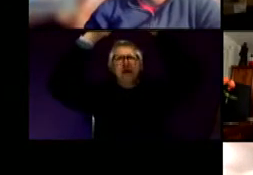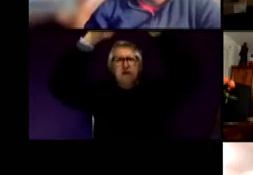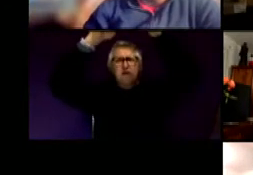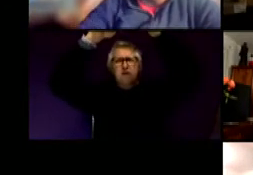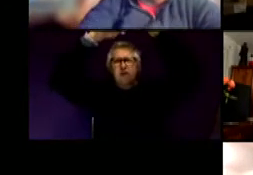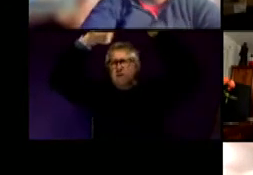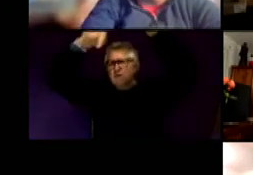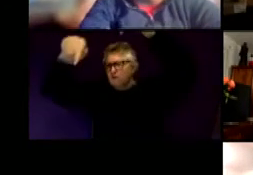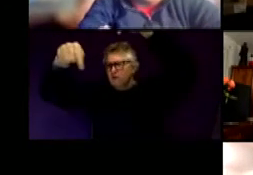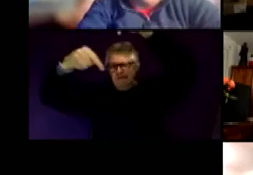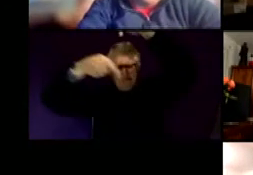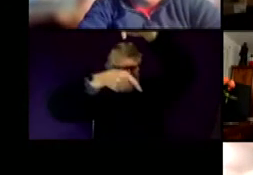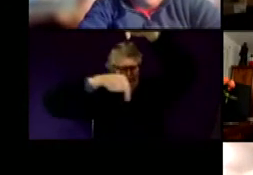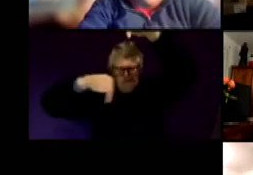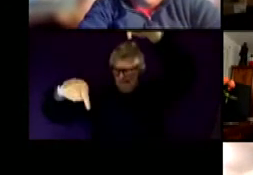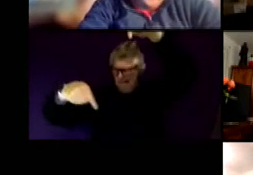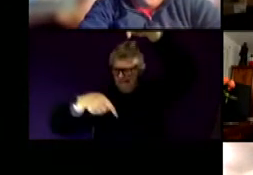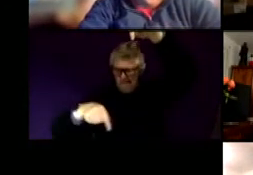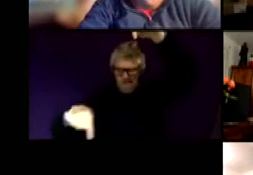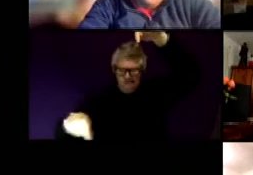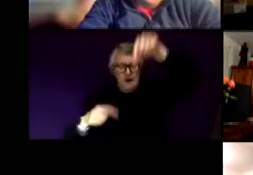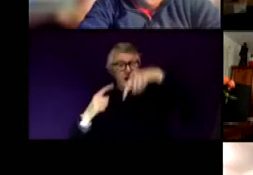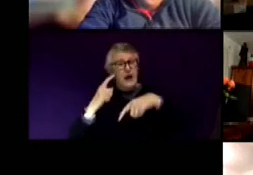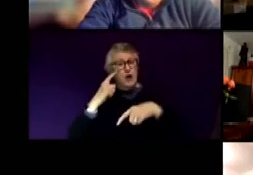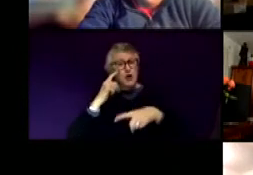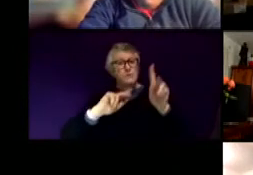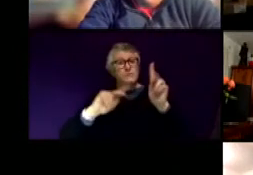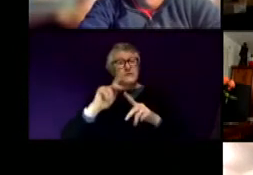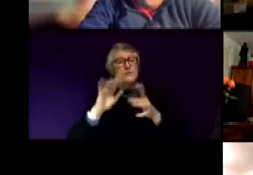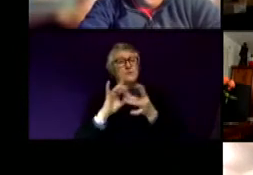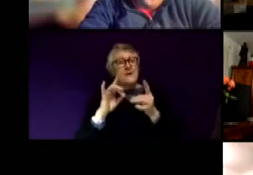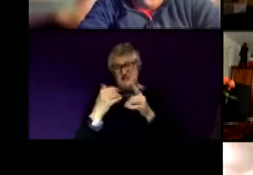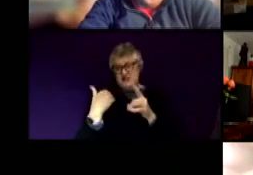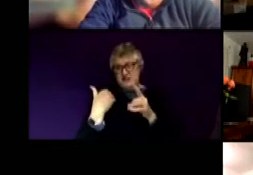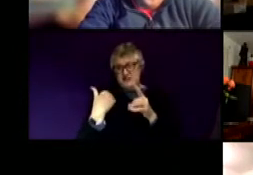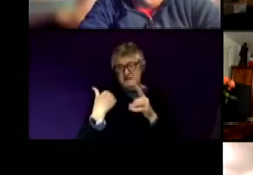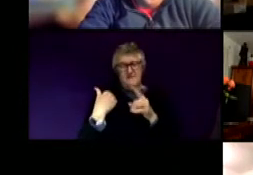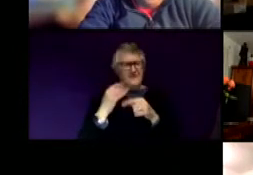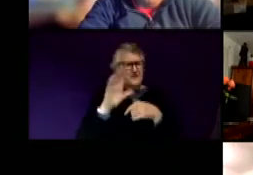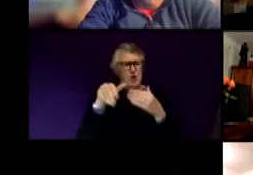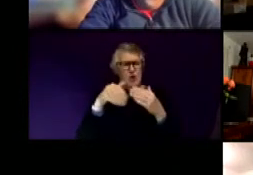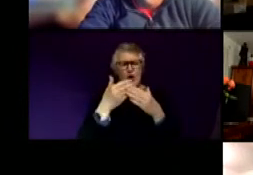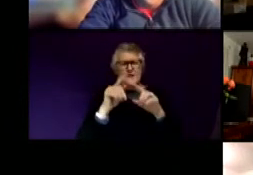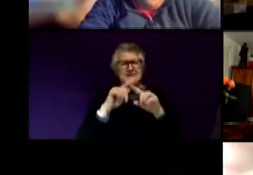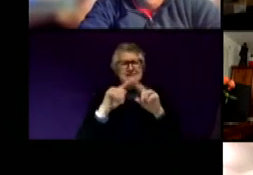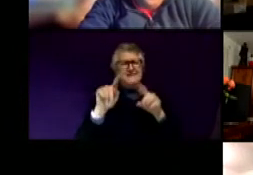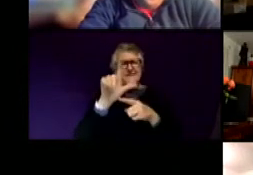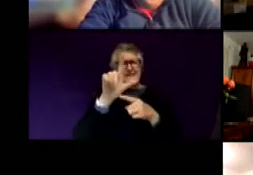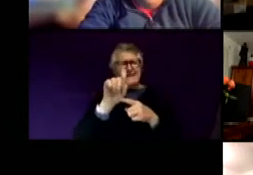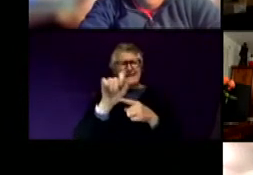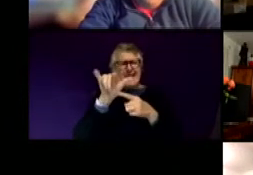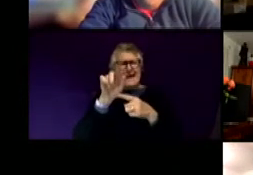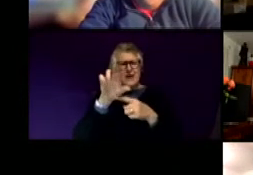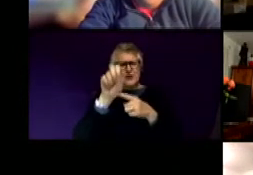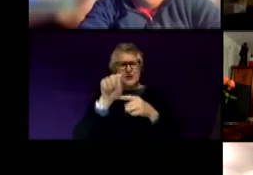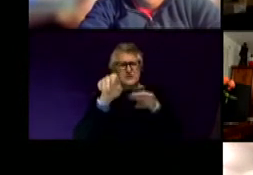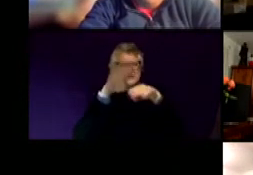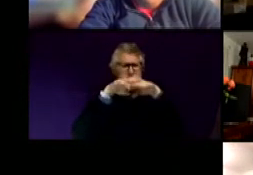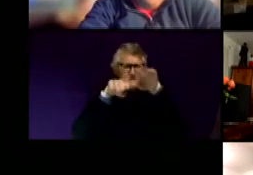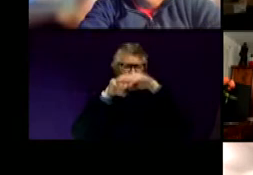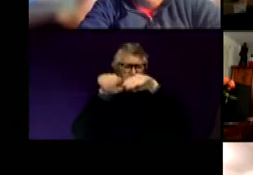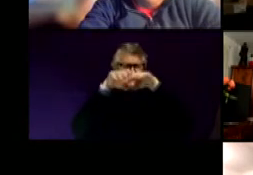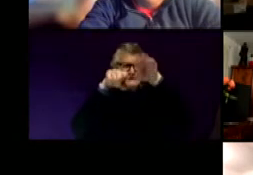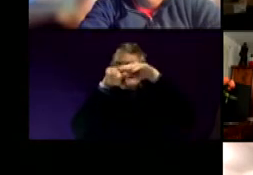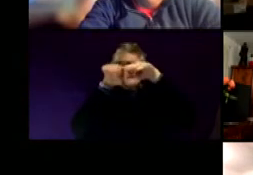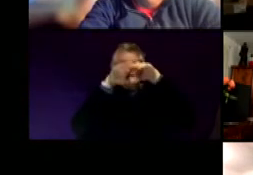that there's all these different layers of things we just don't know exist. And